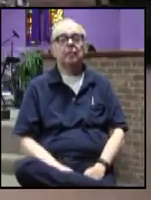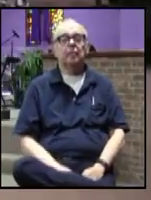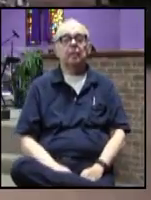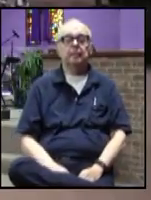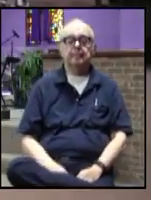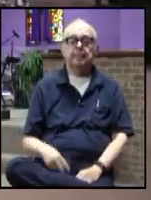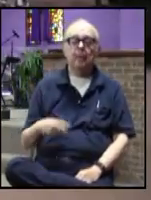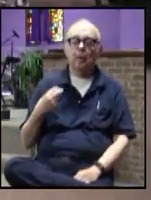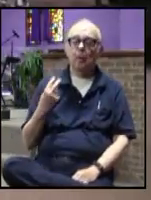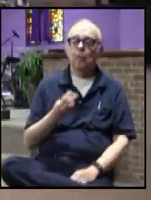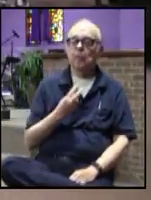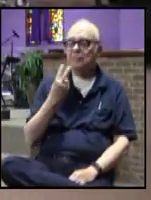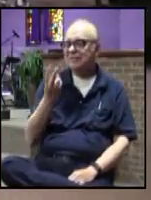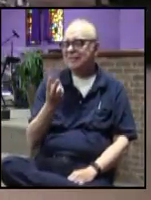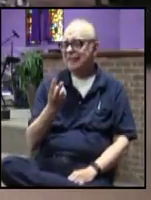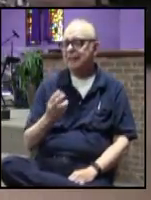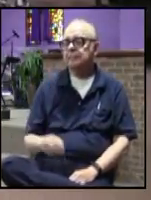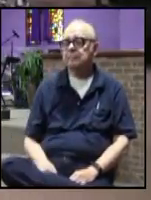We'll see.